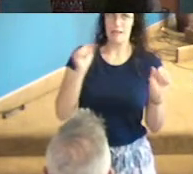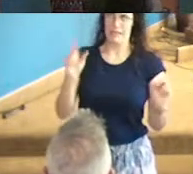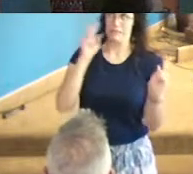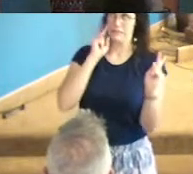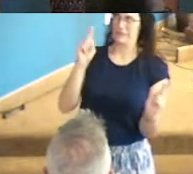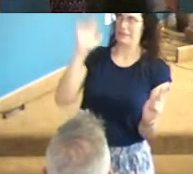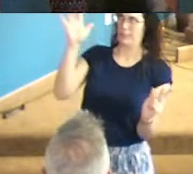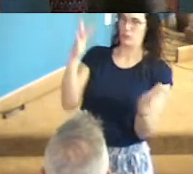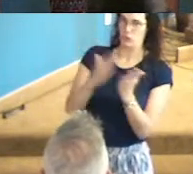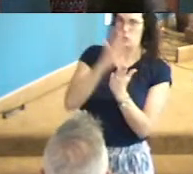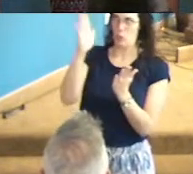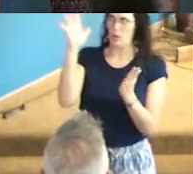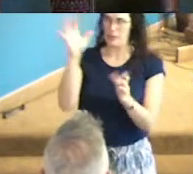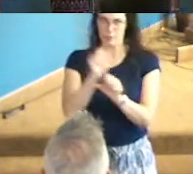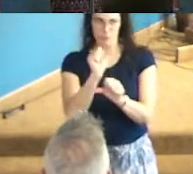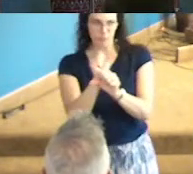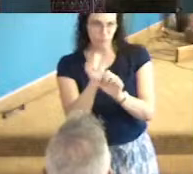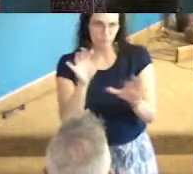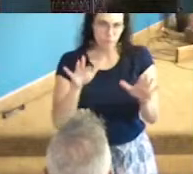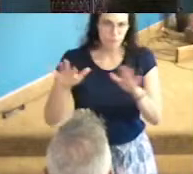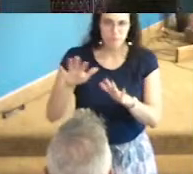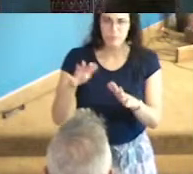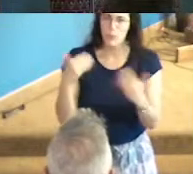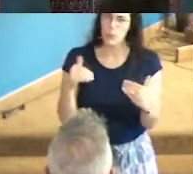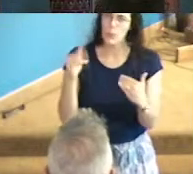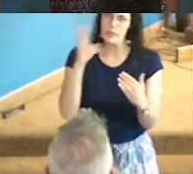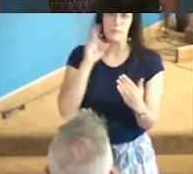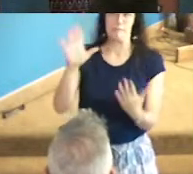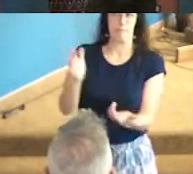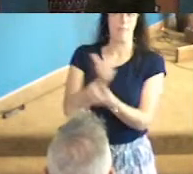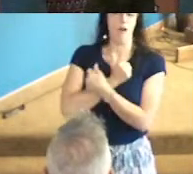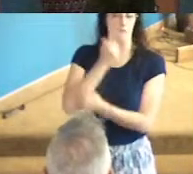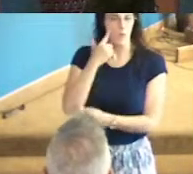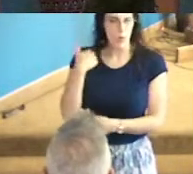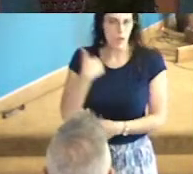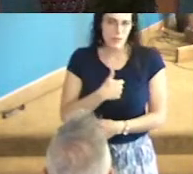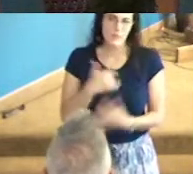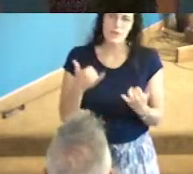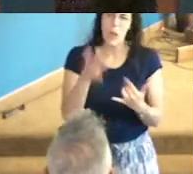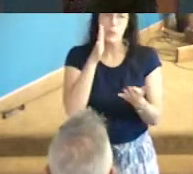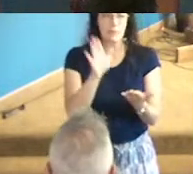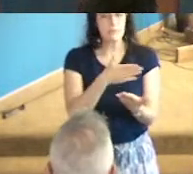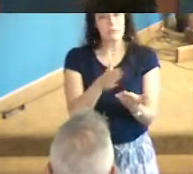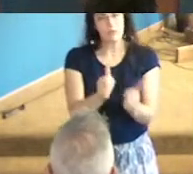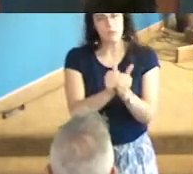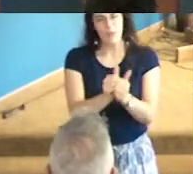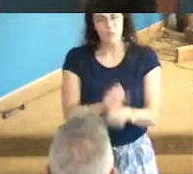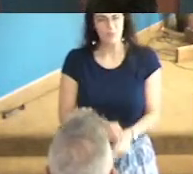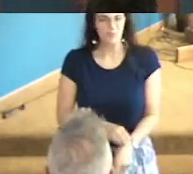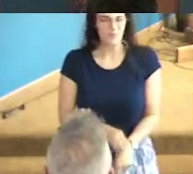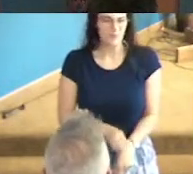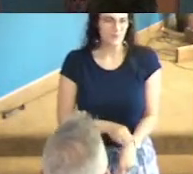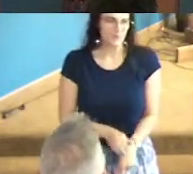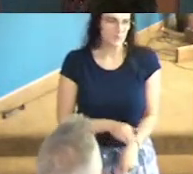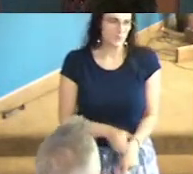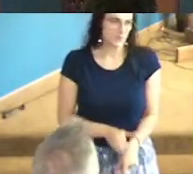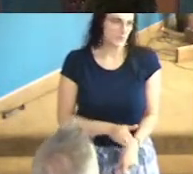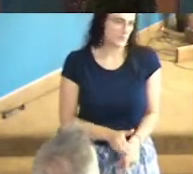glory and see the great love that he has for us. So we'll just sing together of his name.